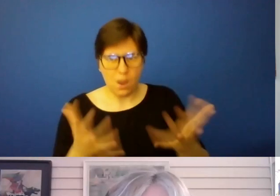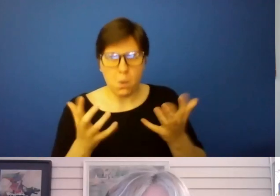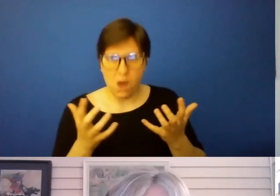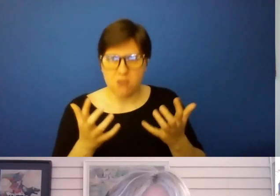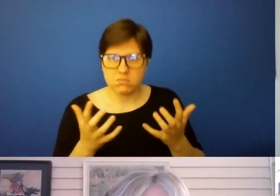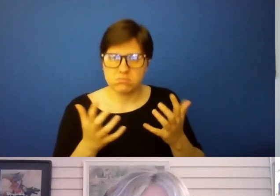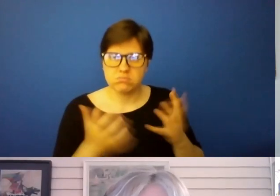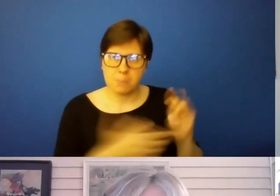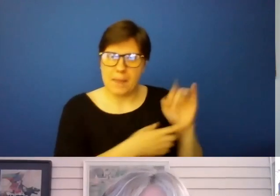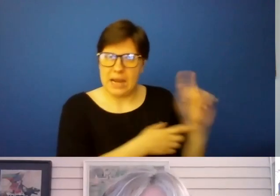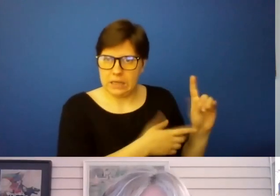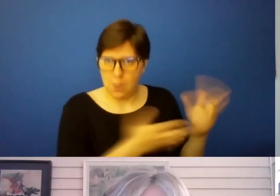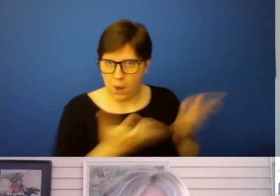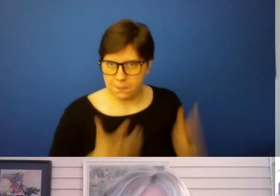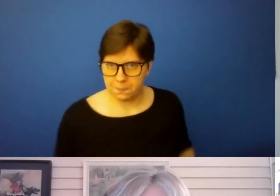you to do it to me.